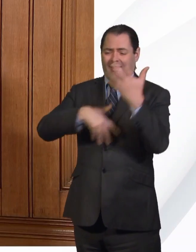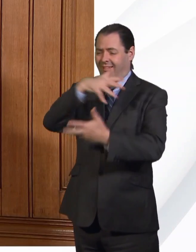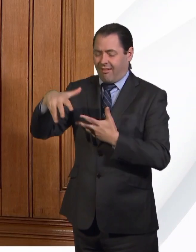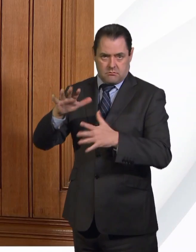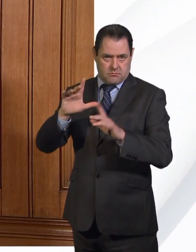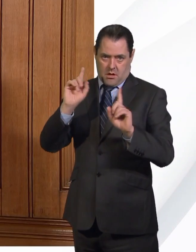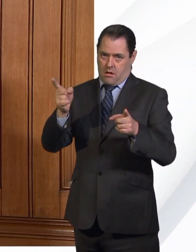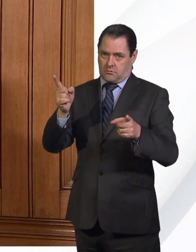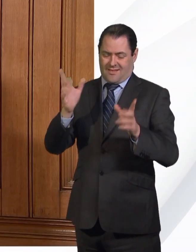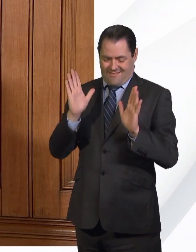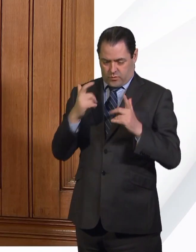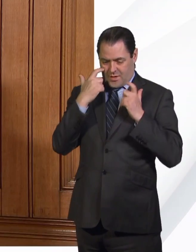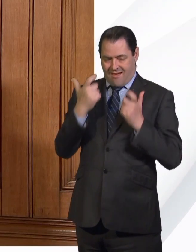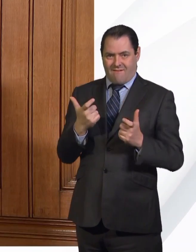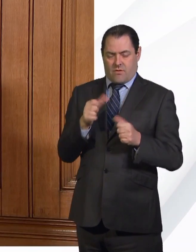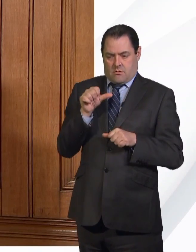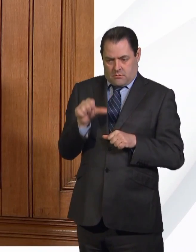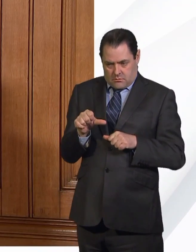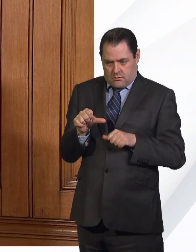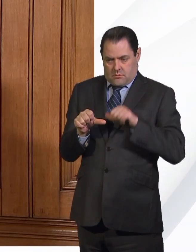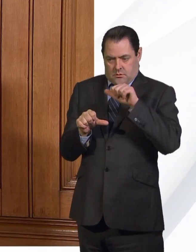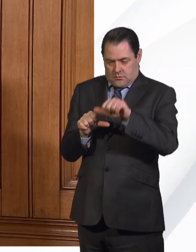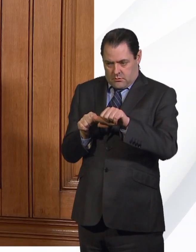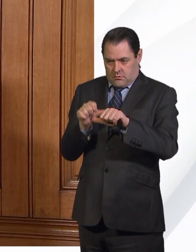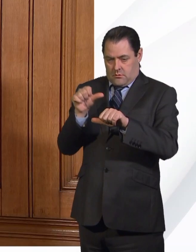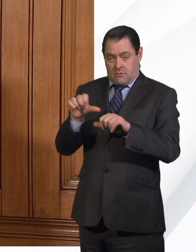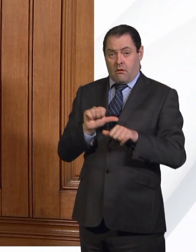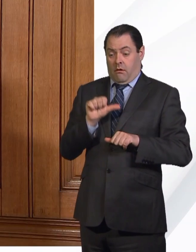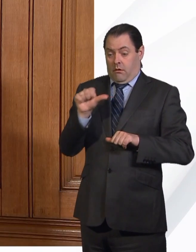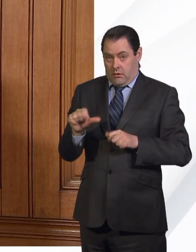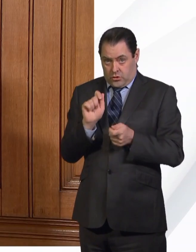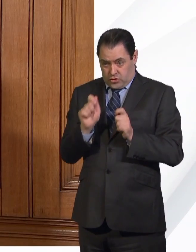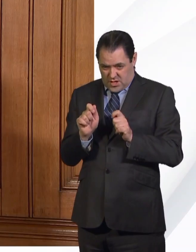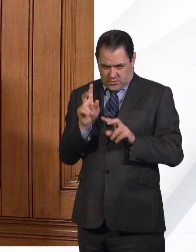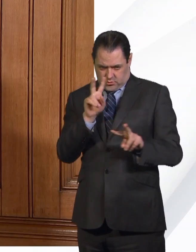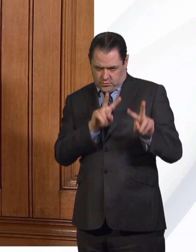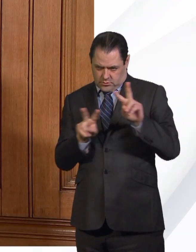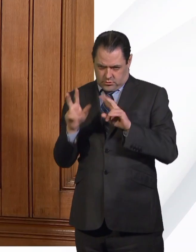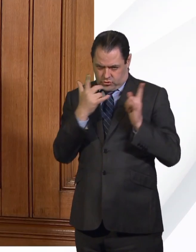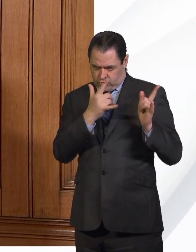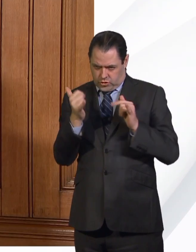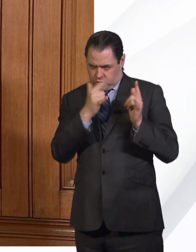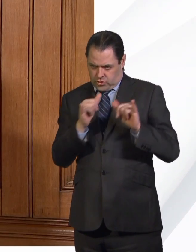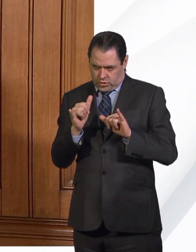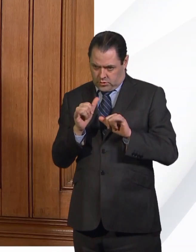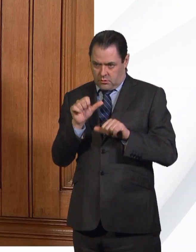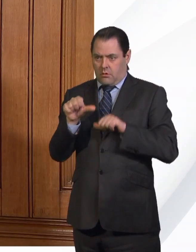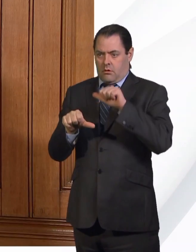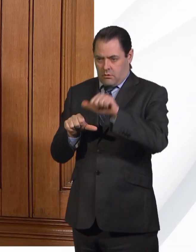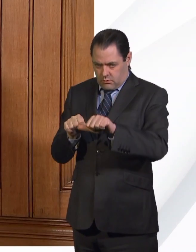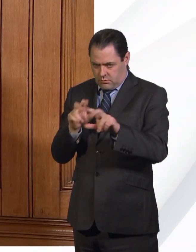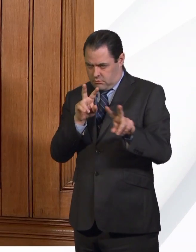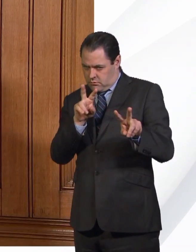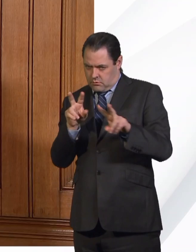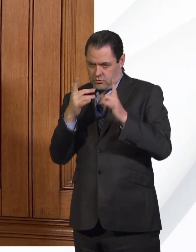done cautiously, step by step, and monitored, and the test and trace system needs to be effective in